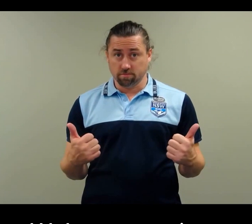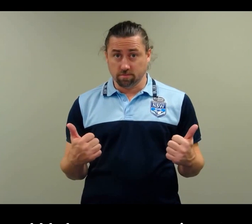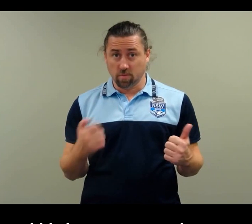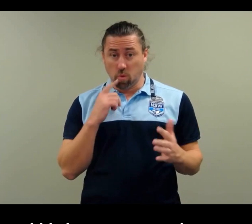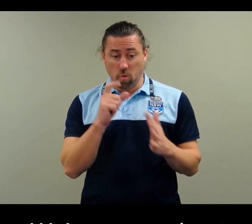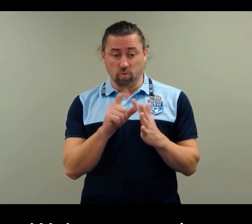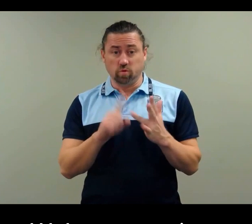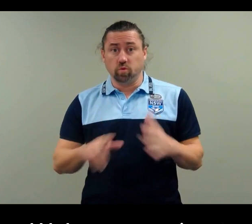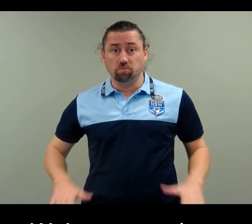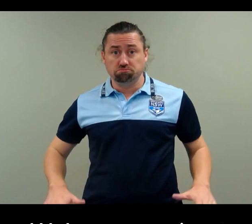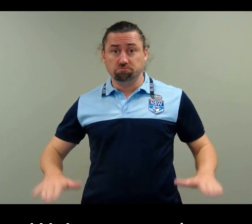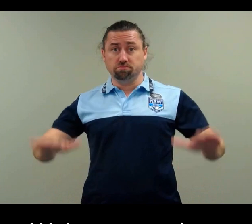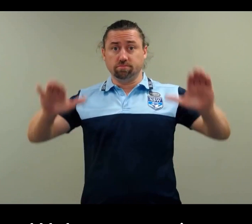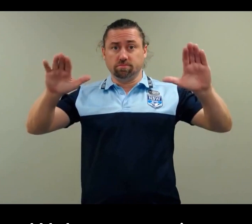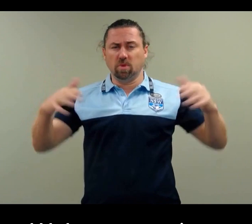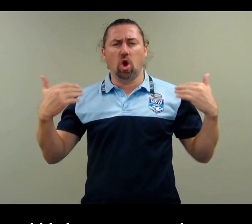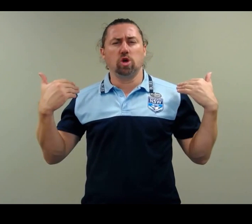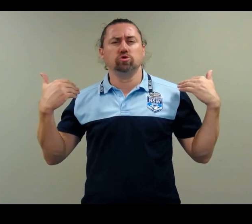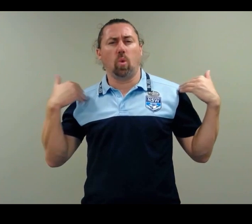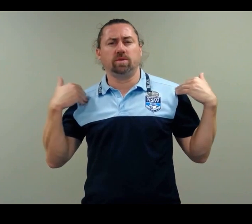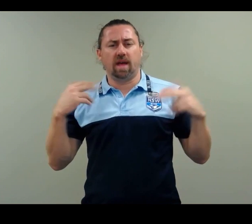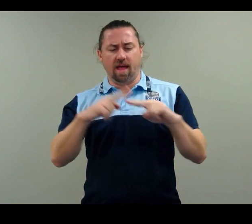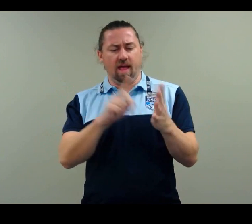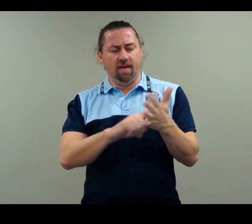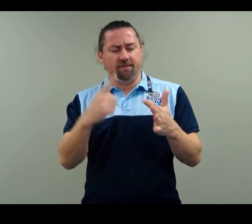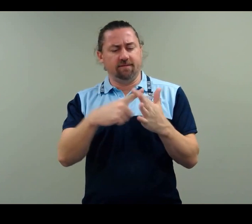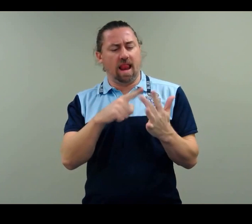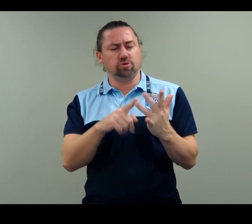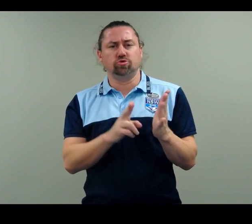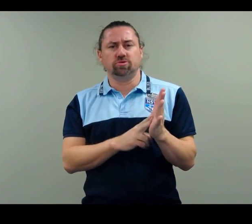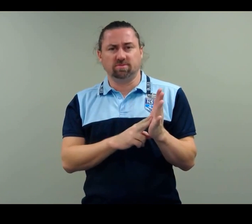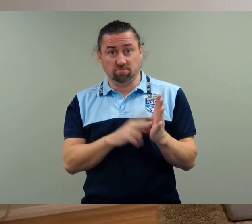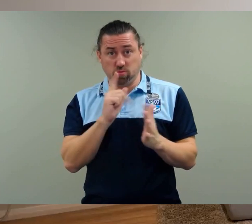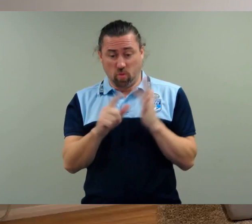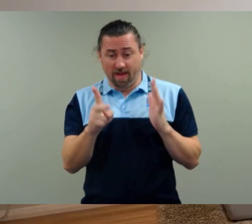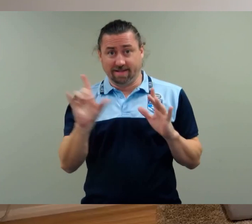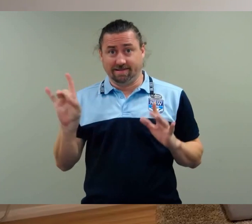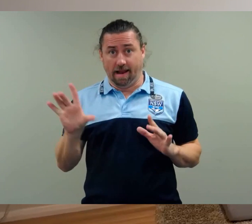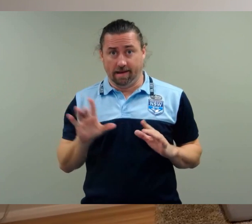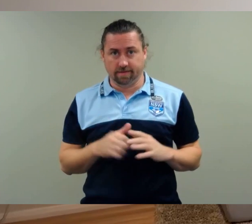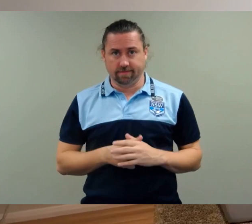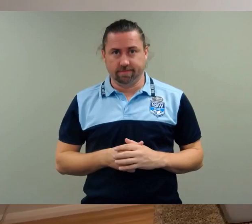We're now going to perform the shoulder flexion exercise another 10 times. Let's go.